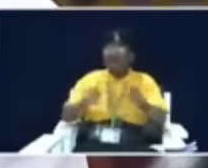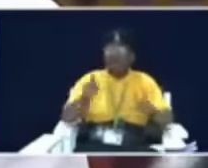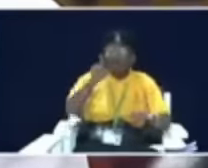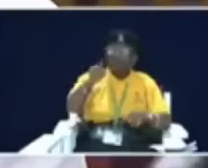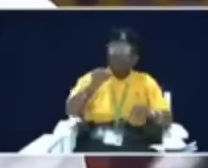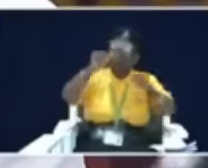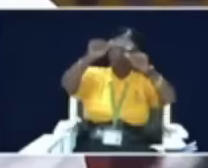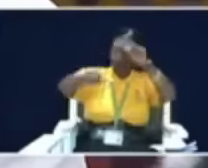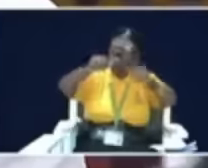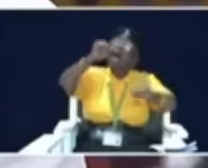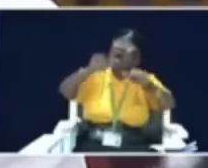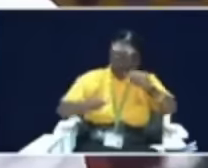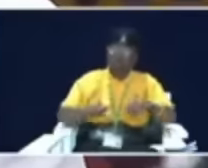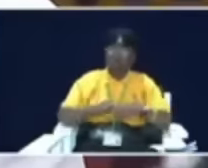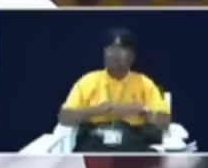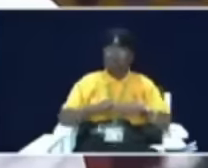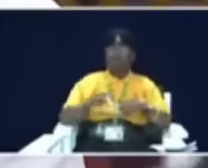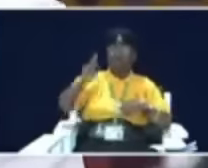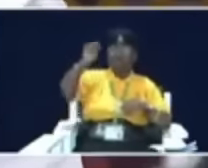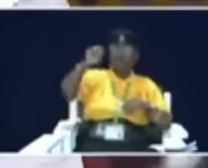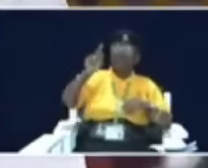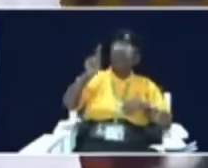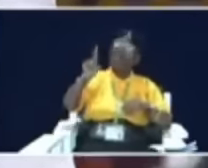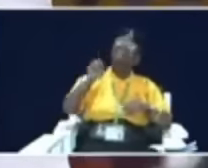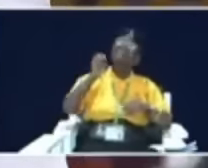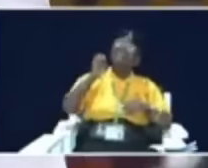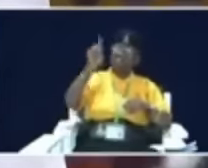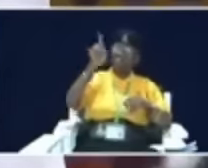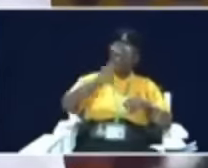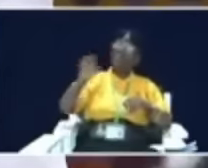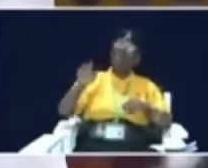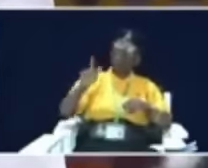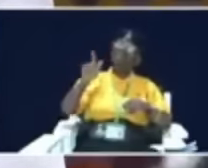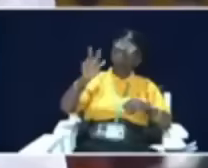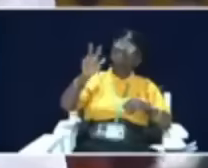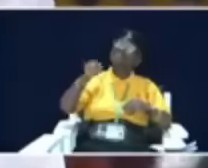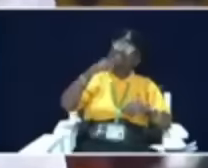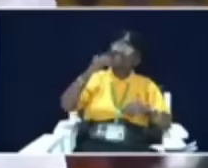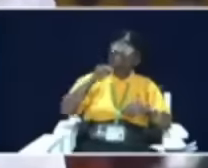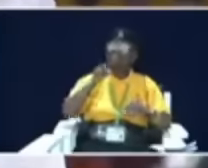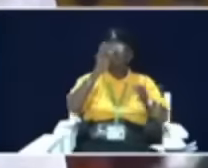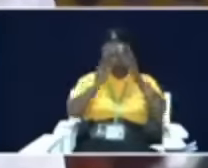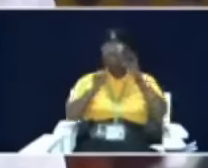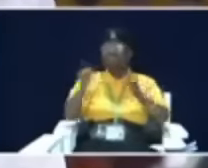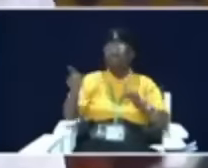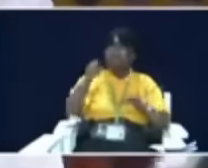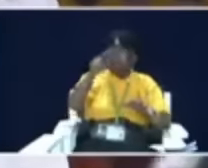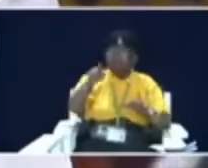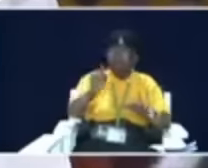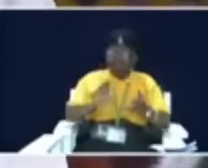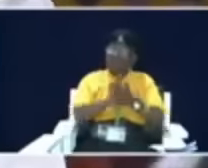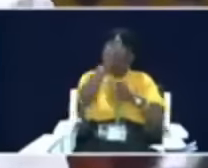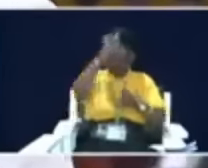Mark 11 verse 23. Mark 11 verse 23 says, "If you believe and you doubt